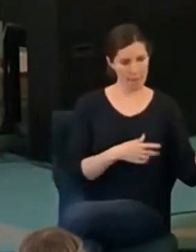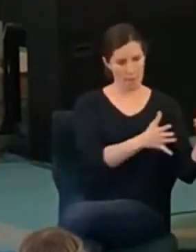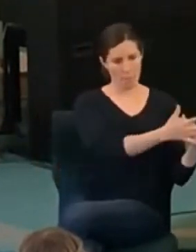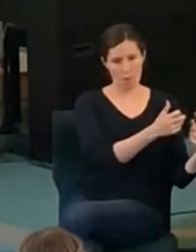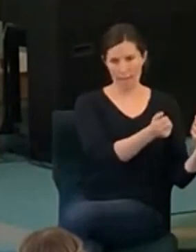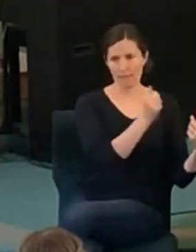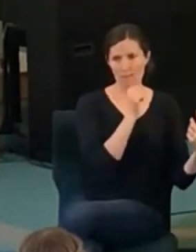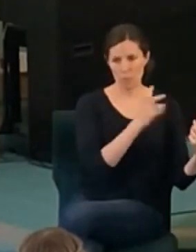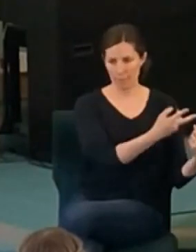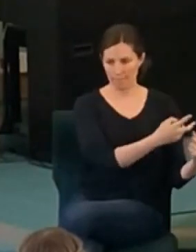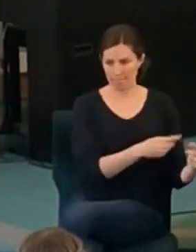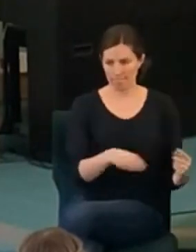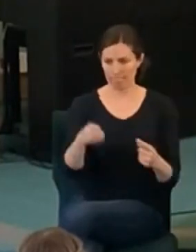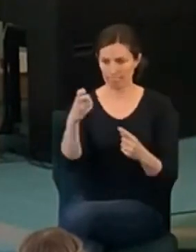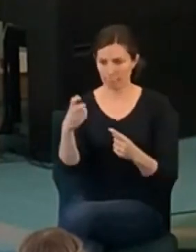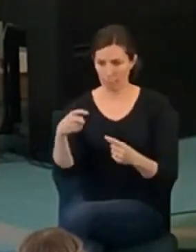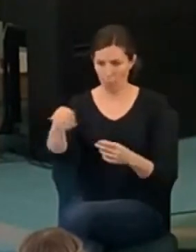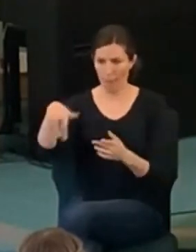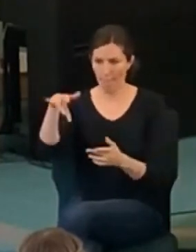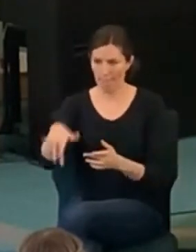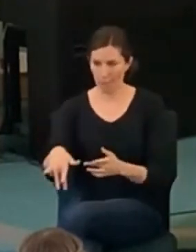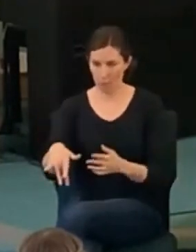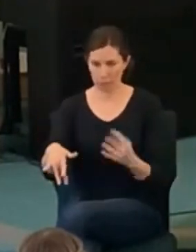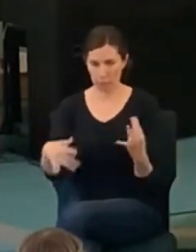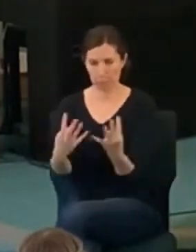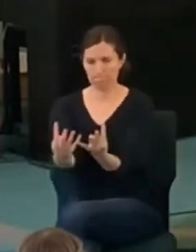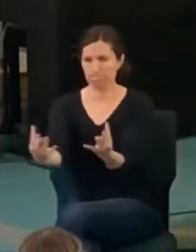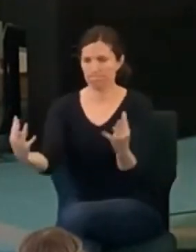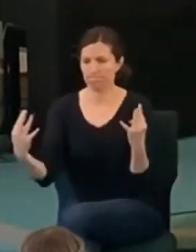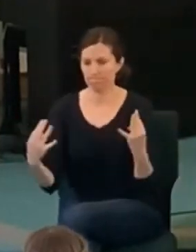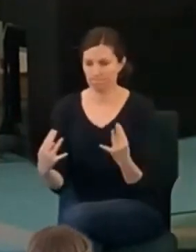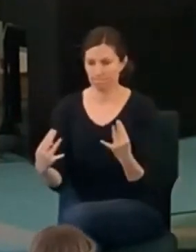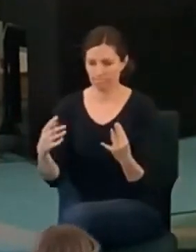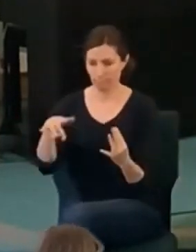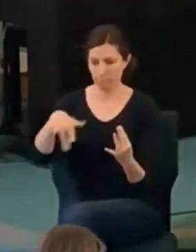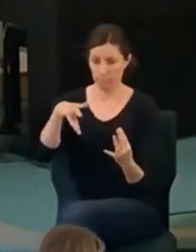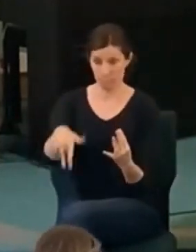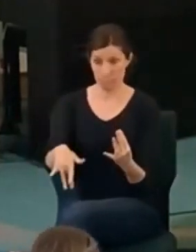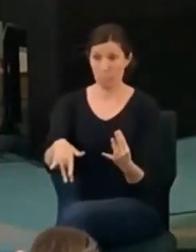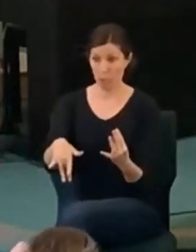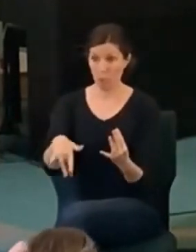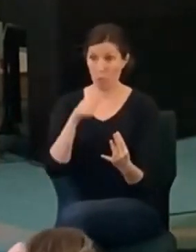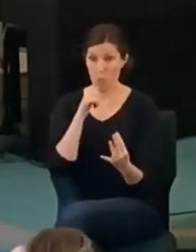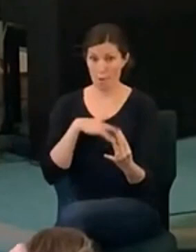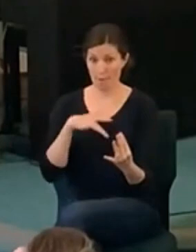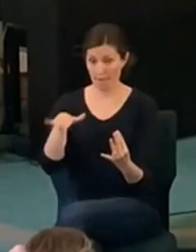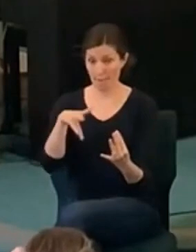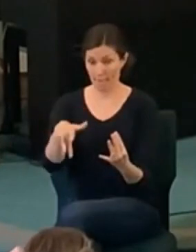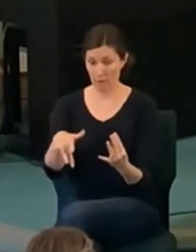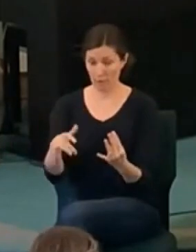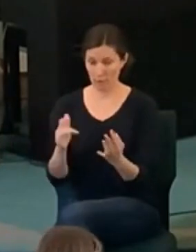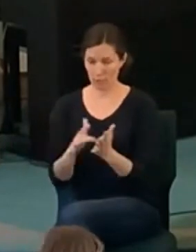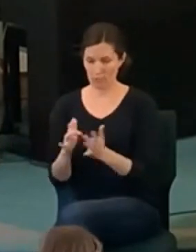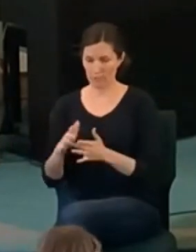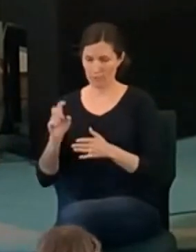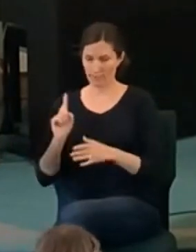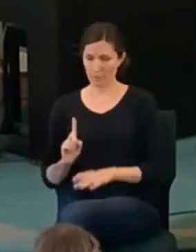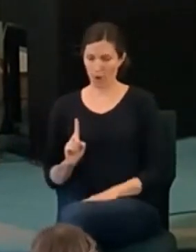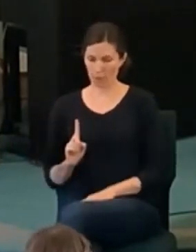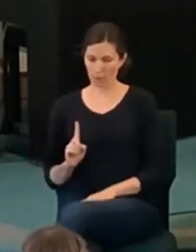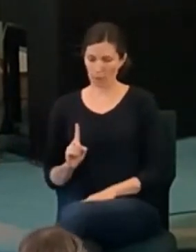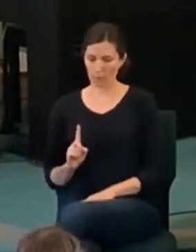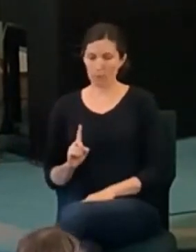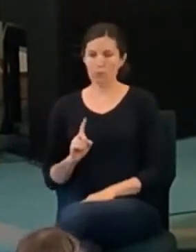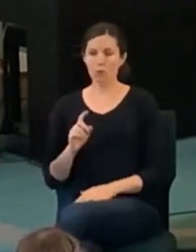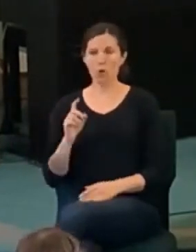accusing him." Now let's picture the scene. Jesus is there in the temple teaching, and there's a crowd around him. And